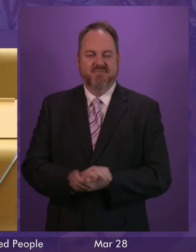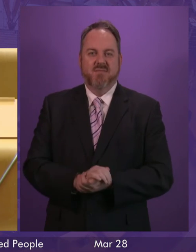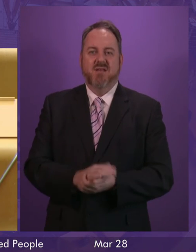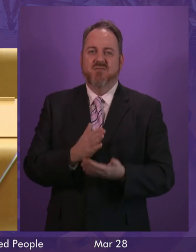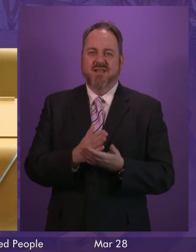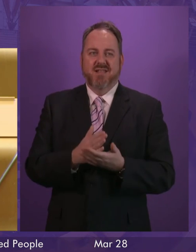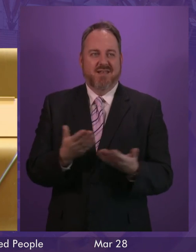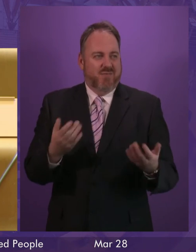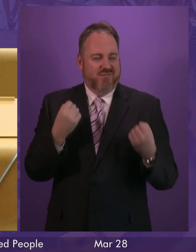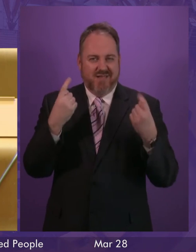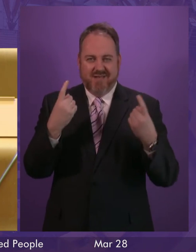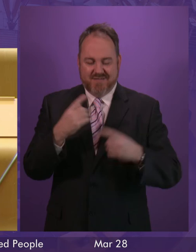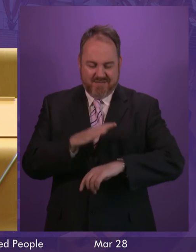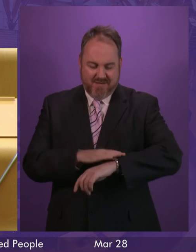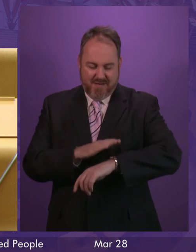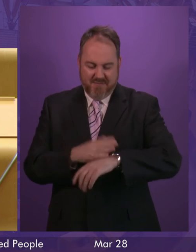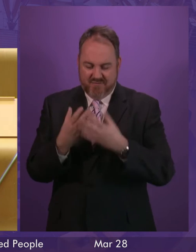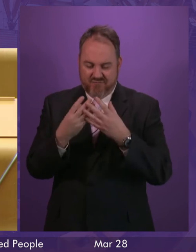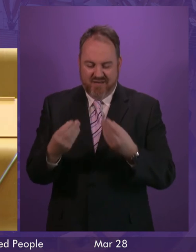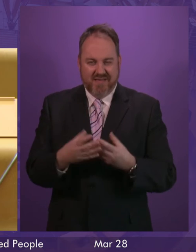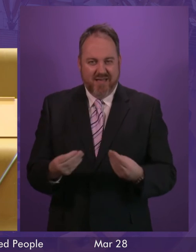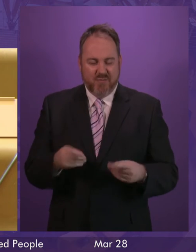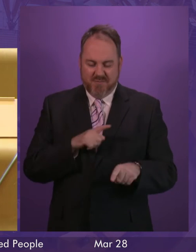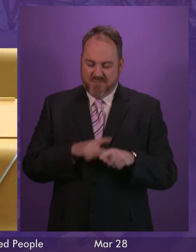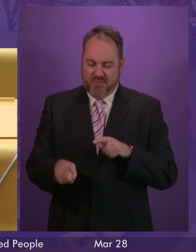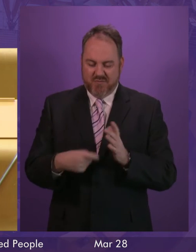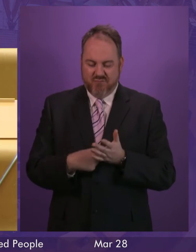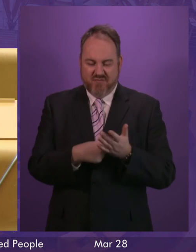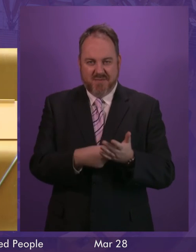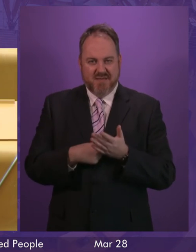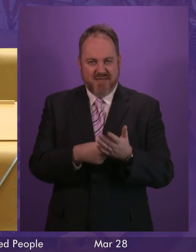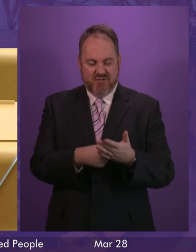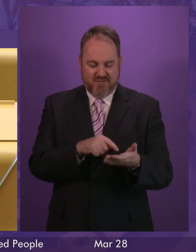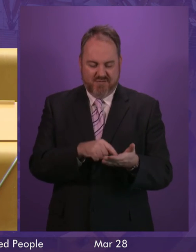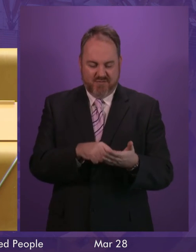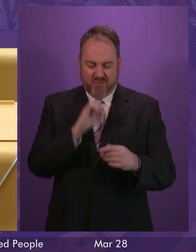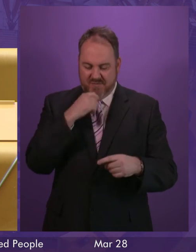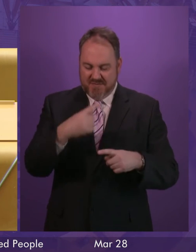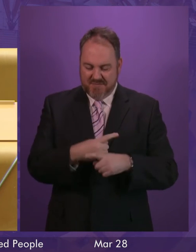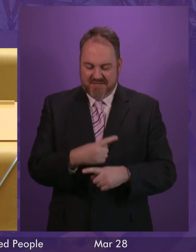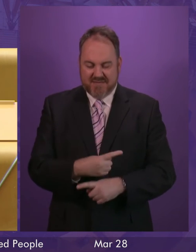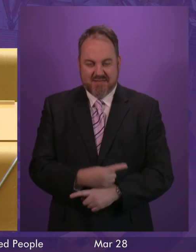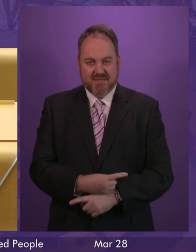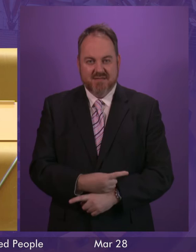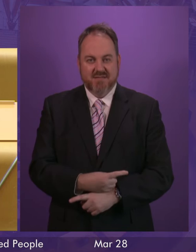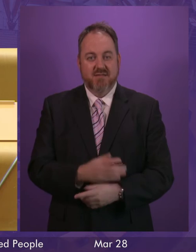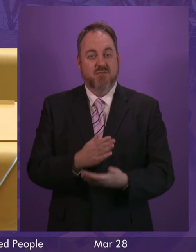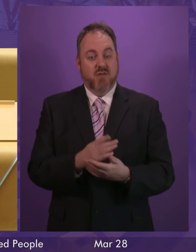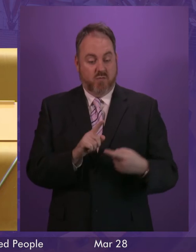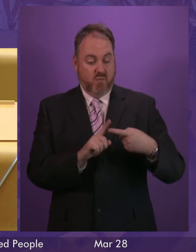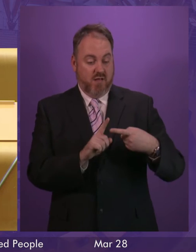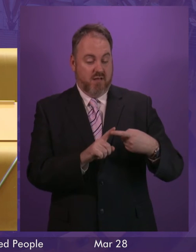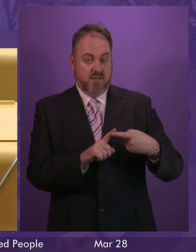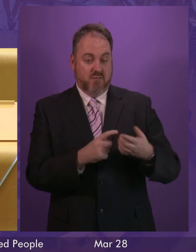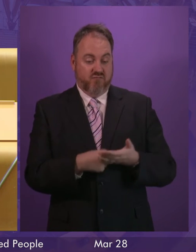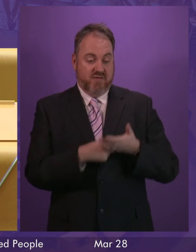there is little time left and the majority of recommendations from the strategy will simply not be achieved. One of the recommendations I